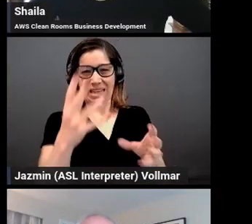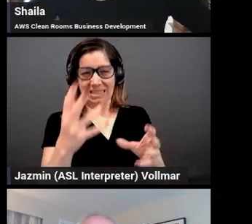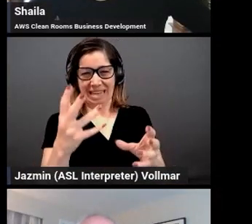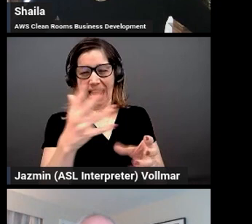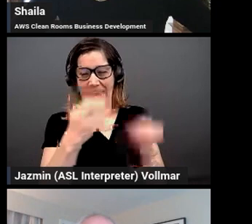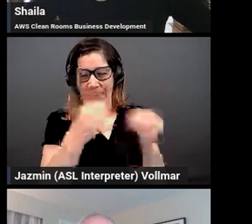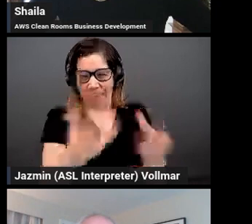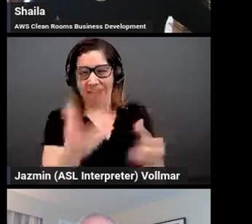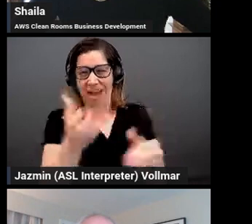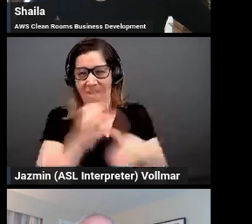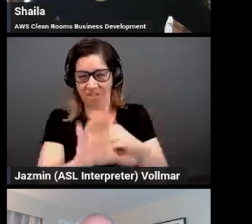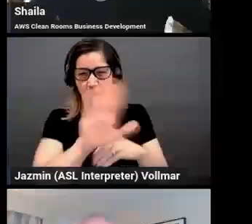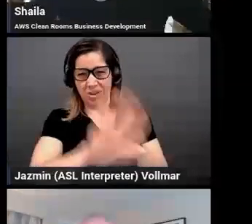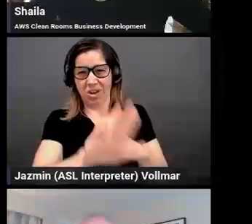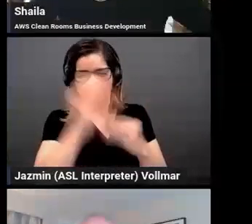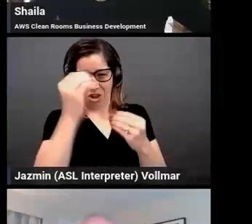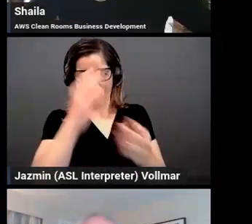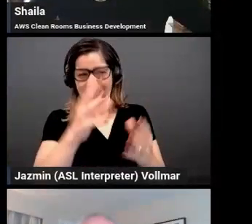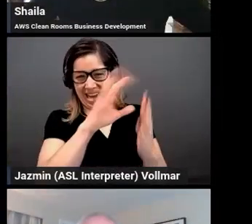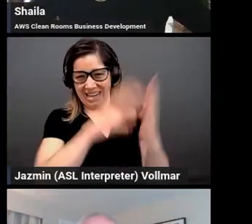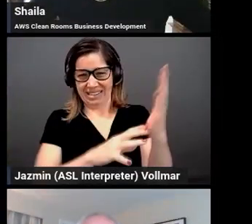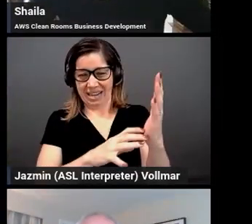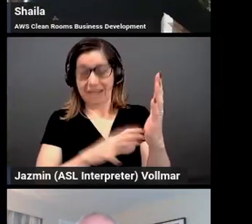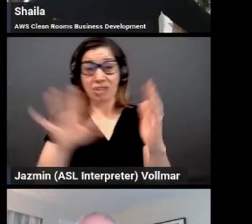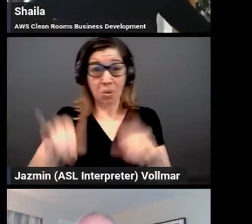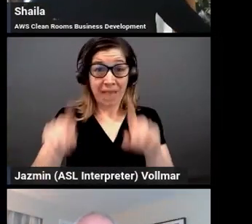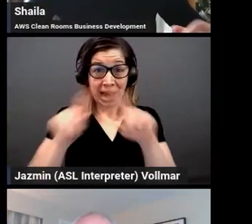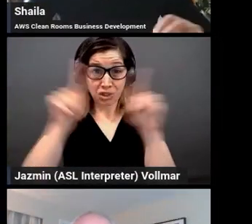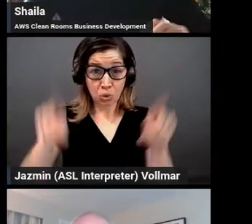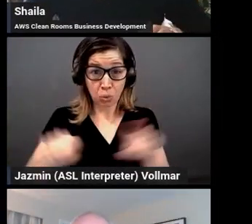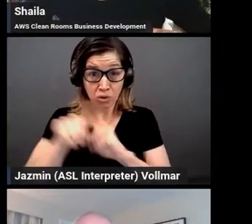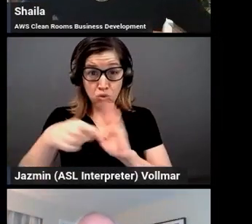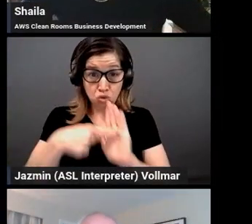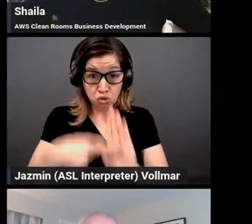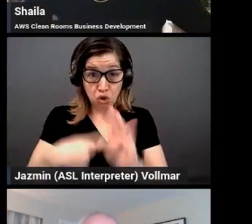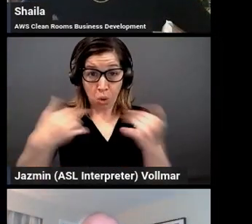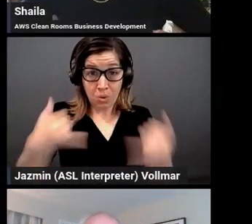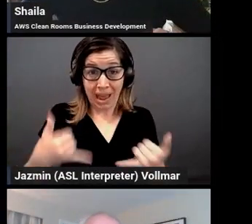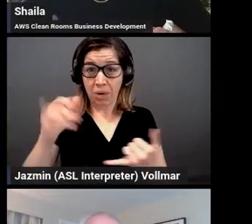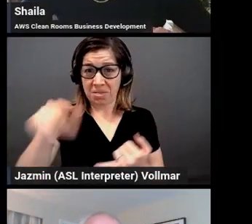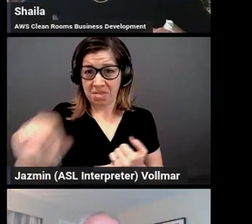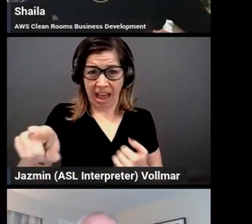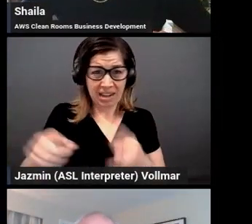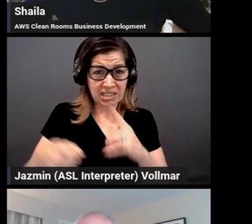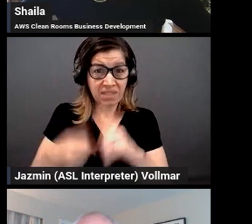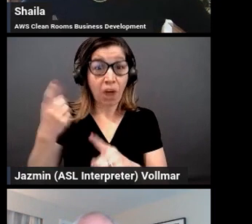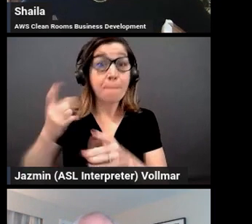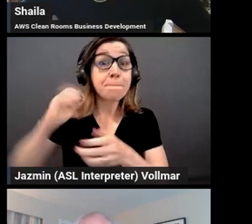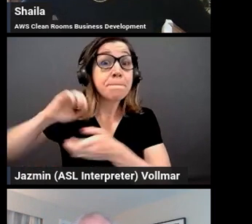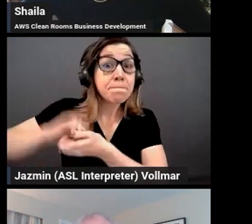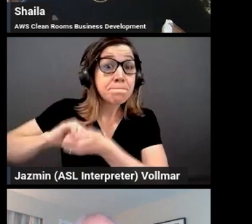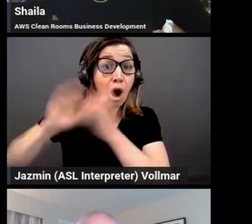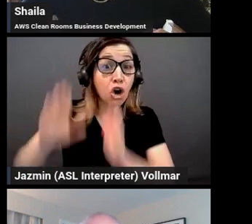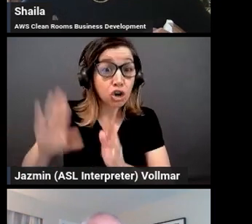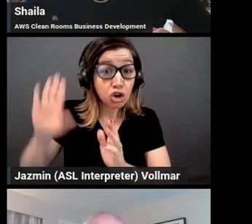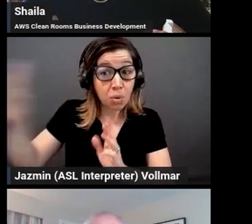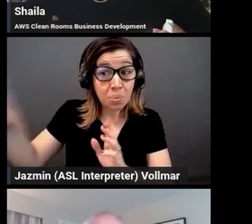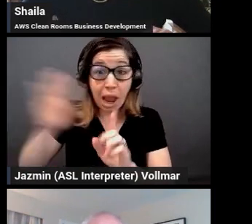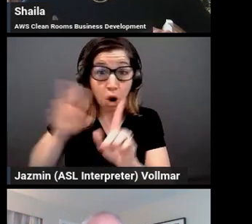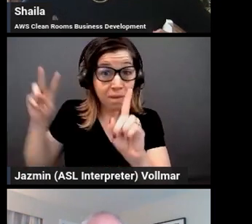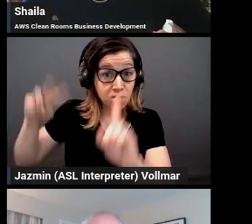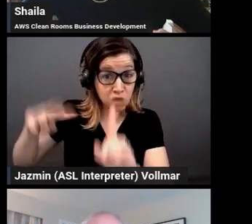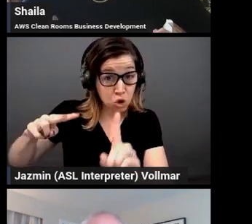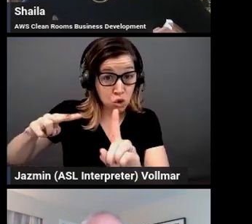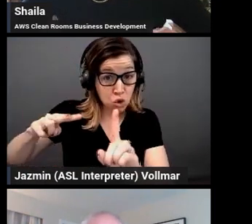So Let me kind of show you this in the action. screen that you're showing now, then, this would be from the perspective of a partner working on that